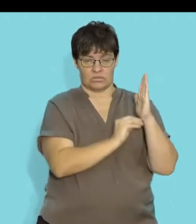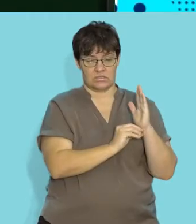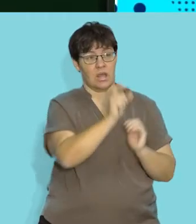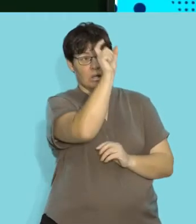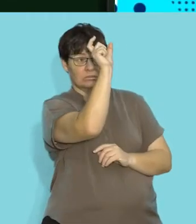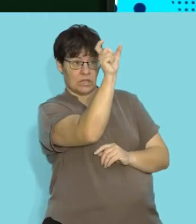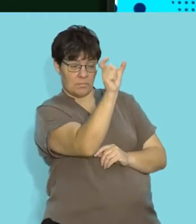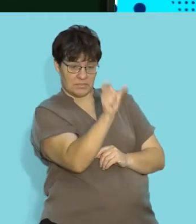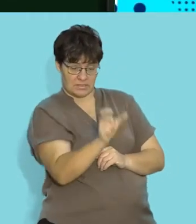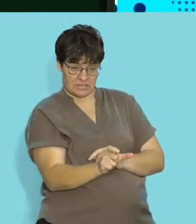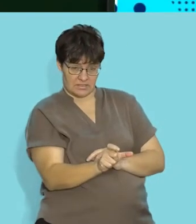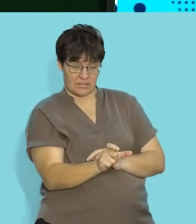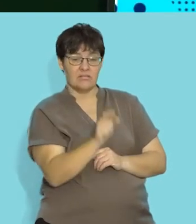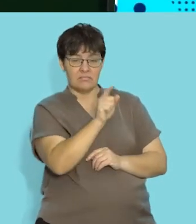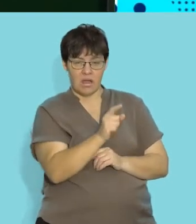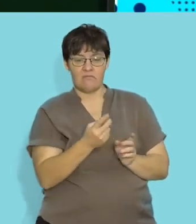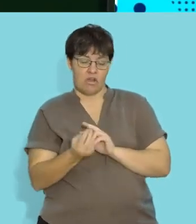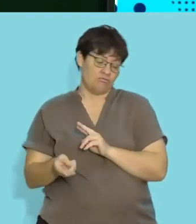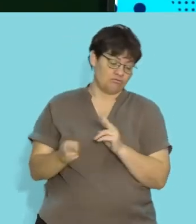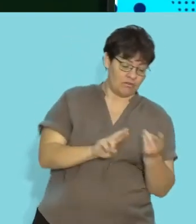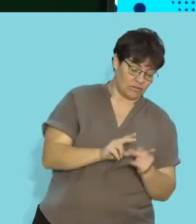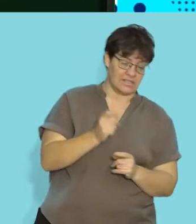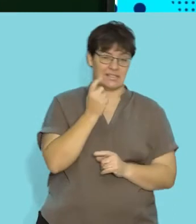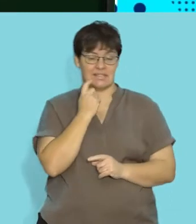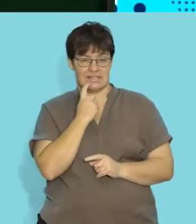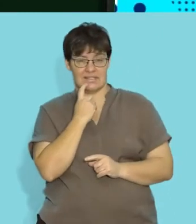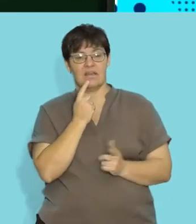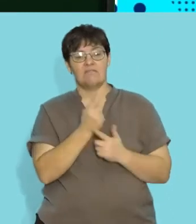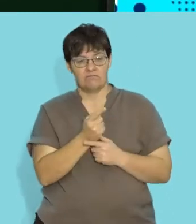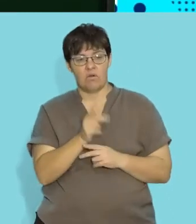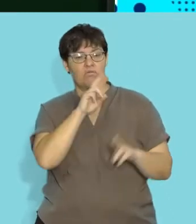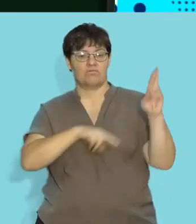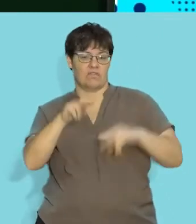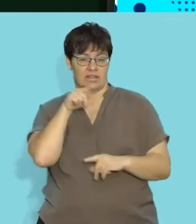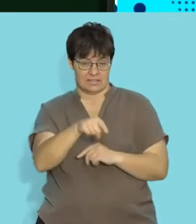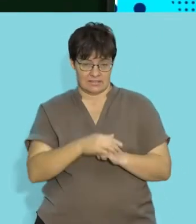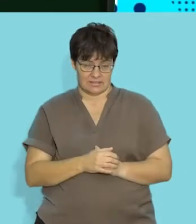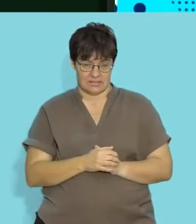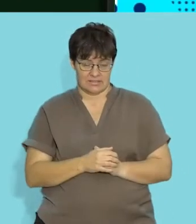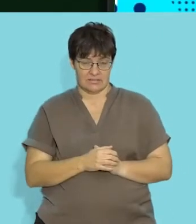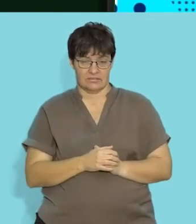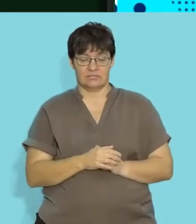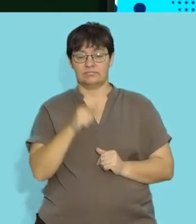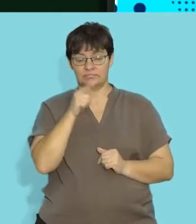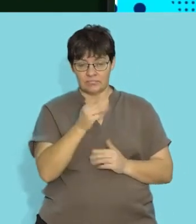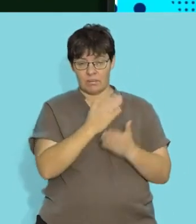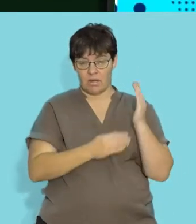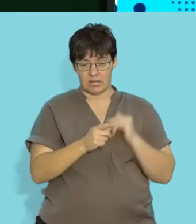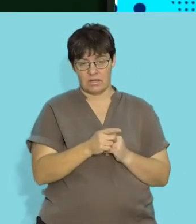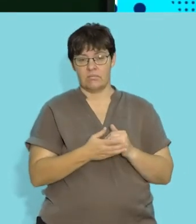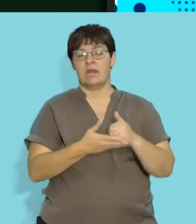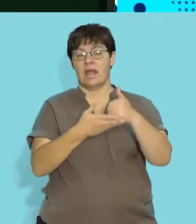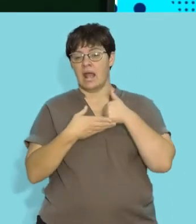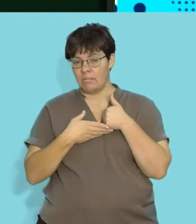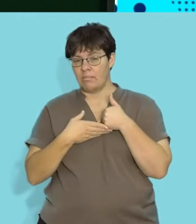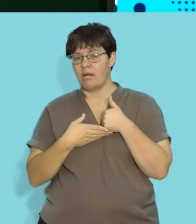notes and write those terms down. And so those can be a quick reference that you have in terms of when revising this section. So this part of the